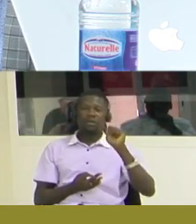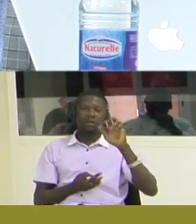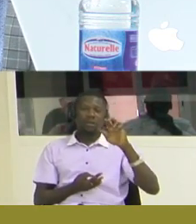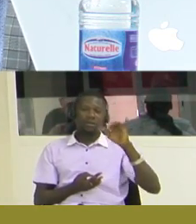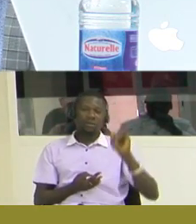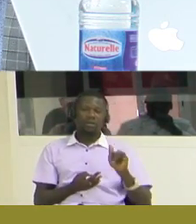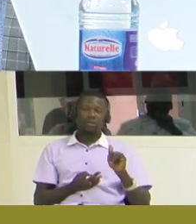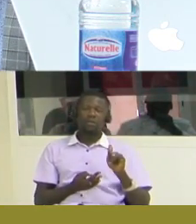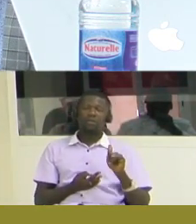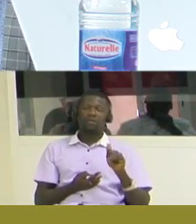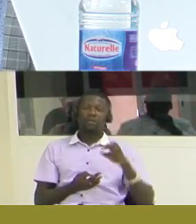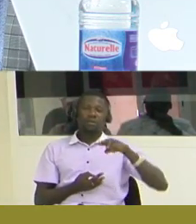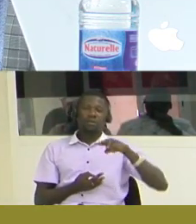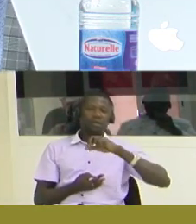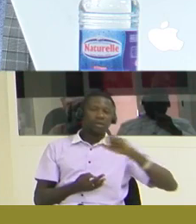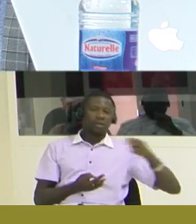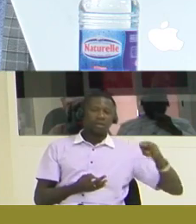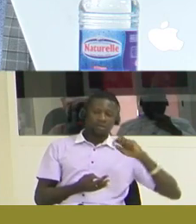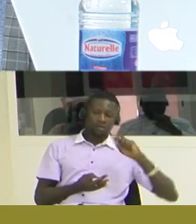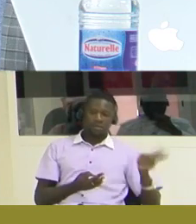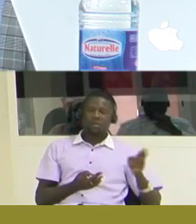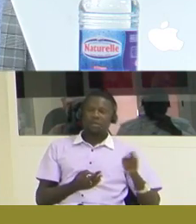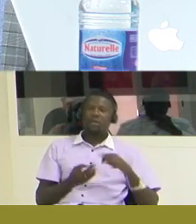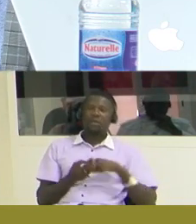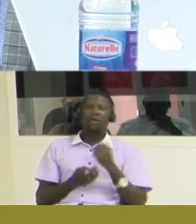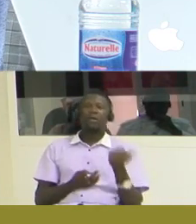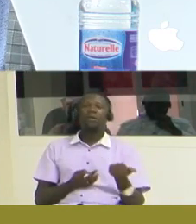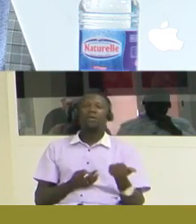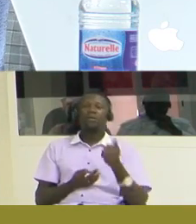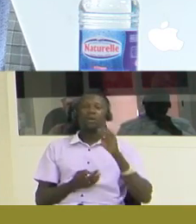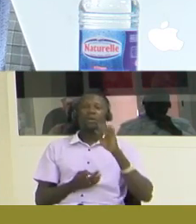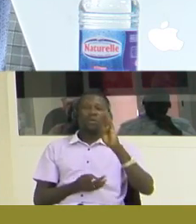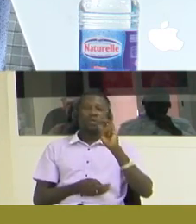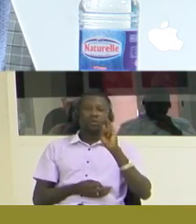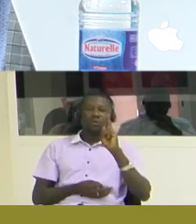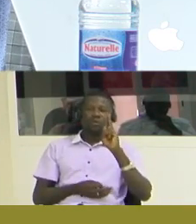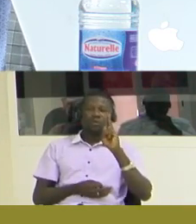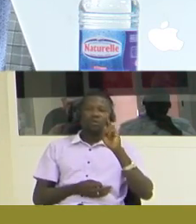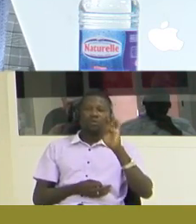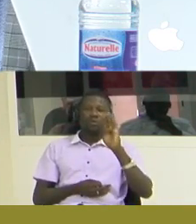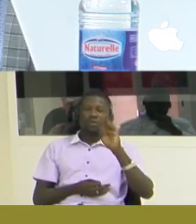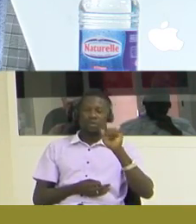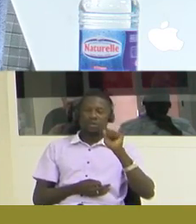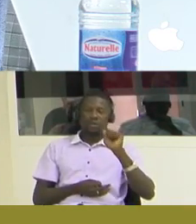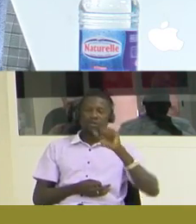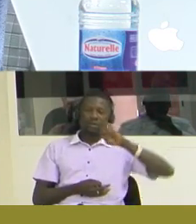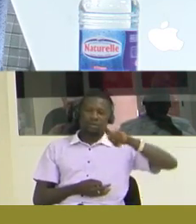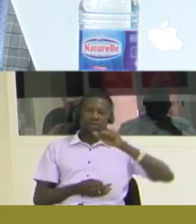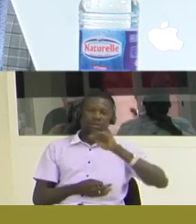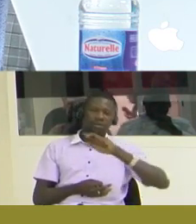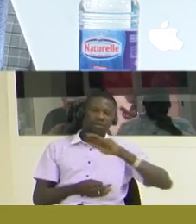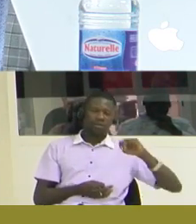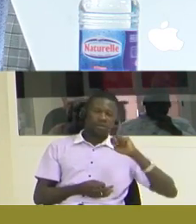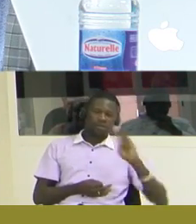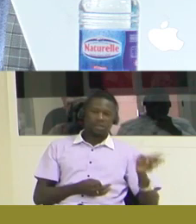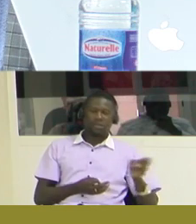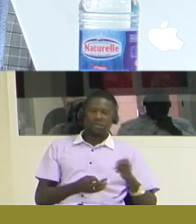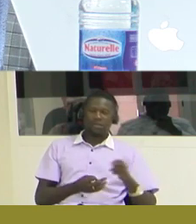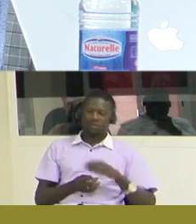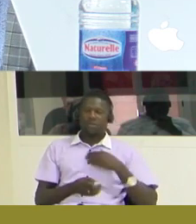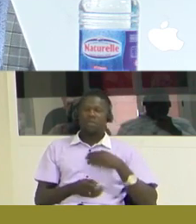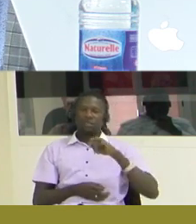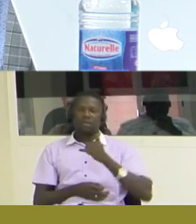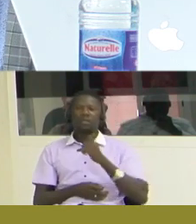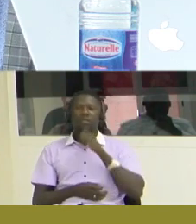Ayame yes in a sense mr. singer a you have confessed